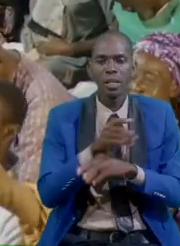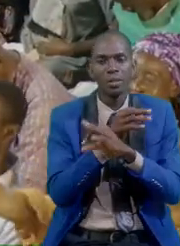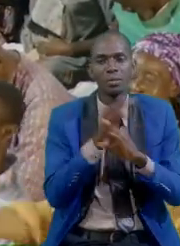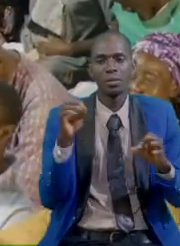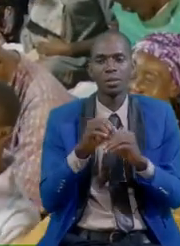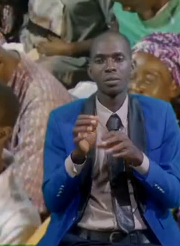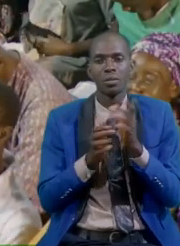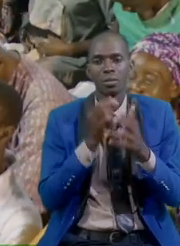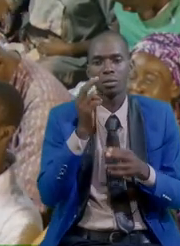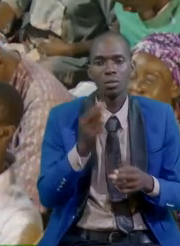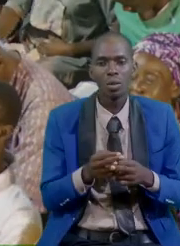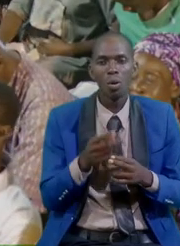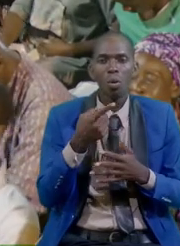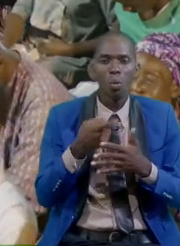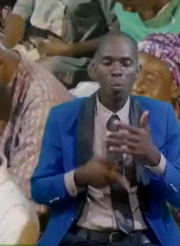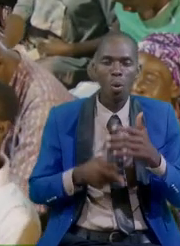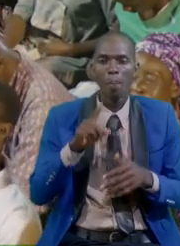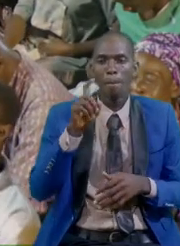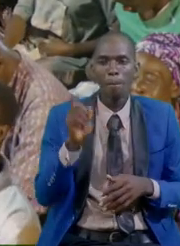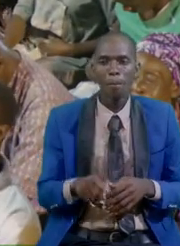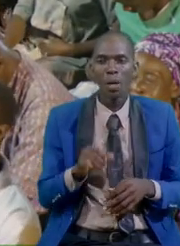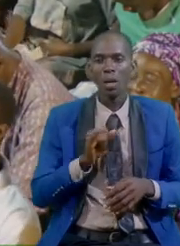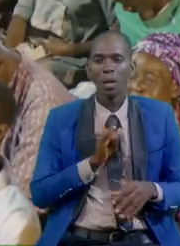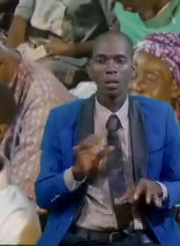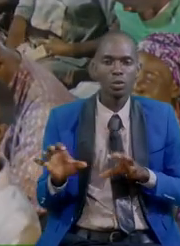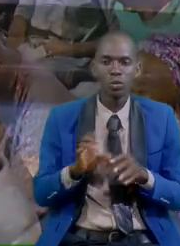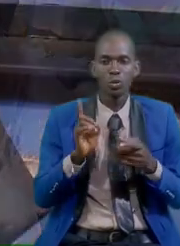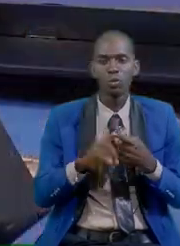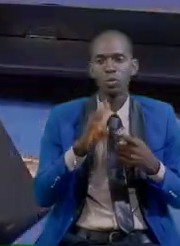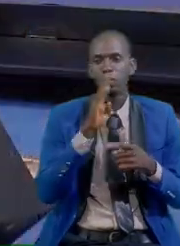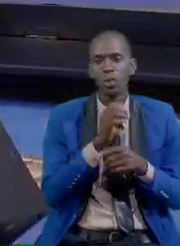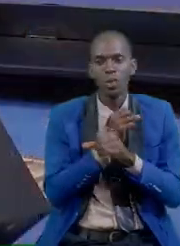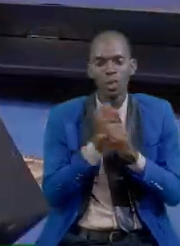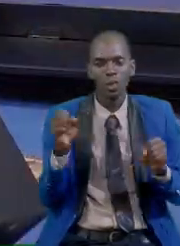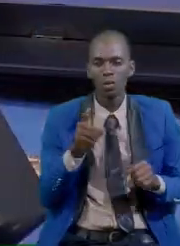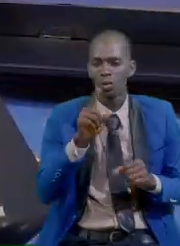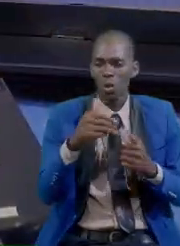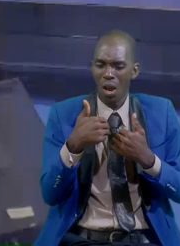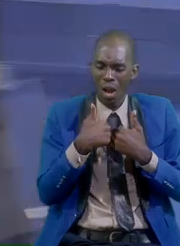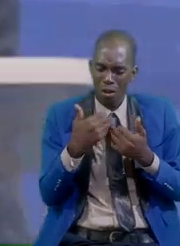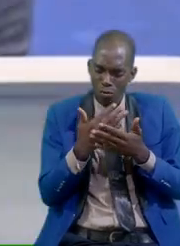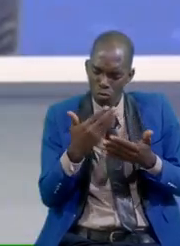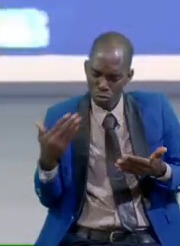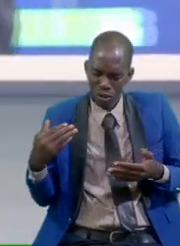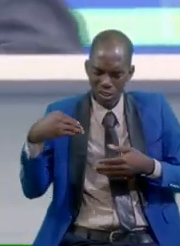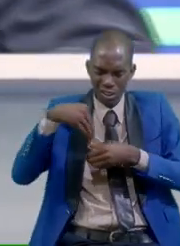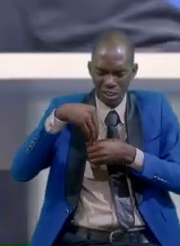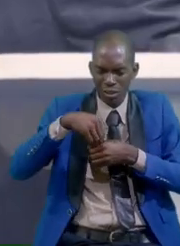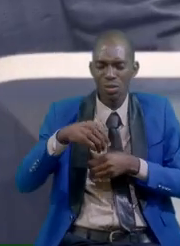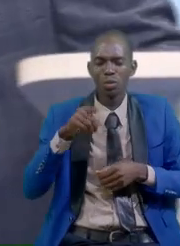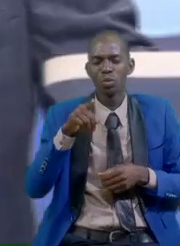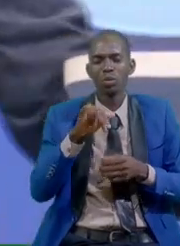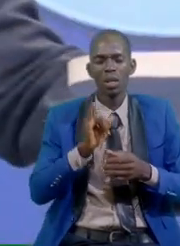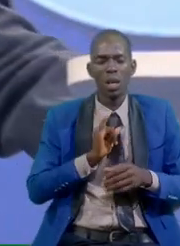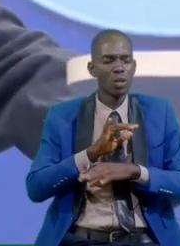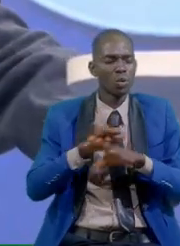What must I do to be saved? You have something I don't have. You ask